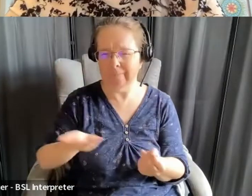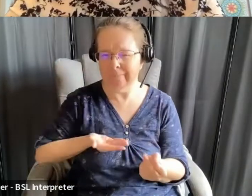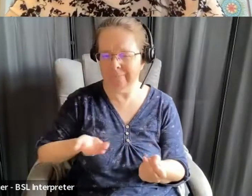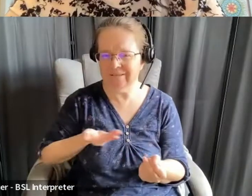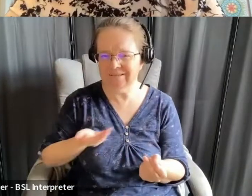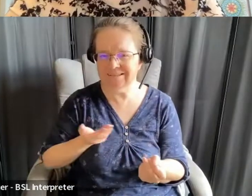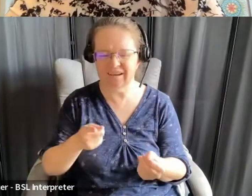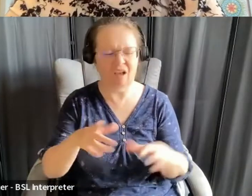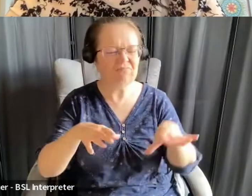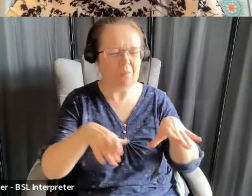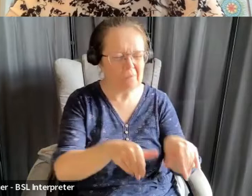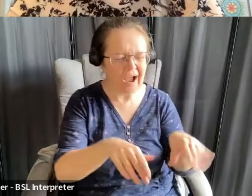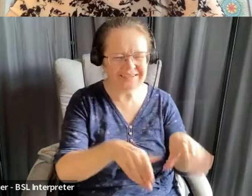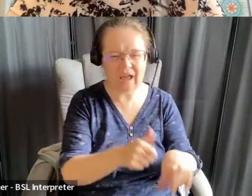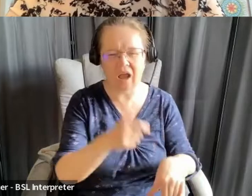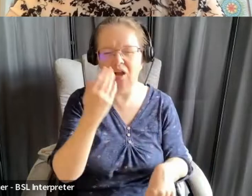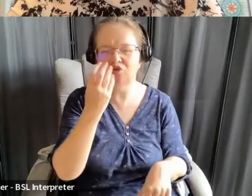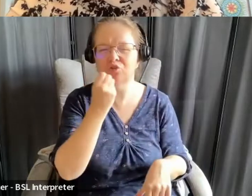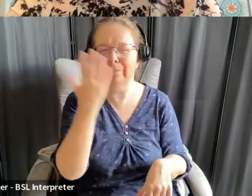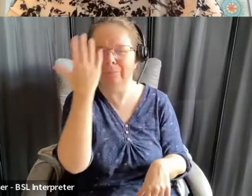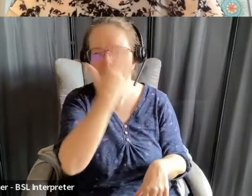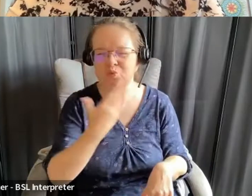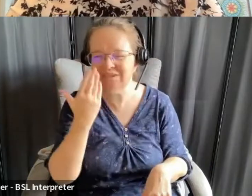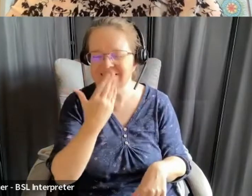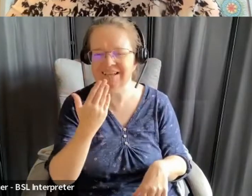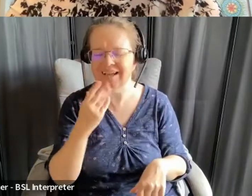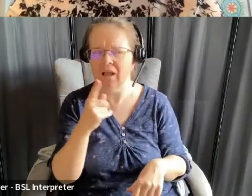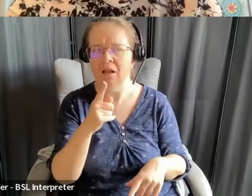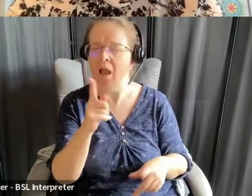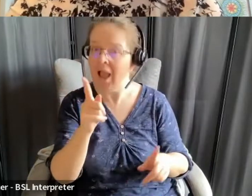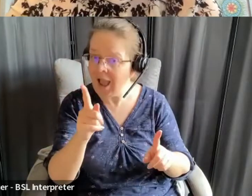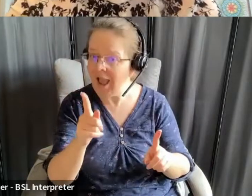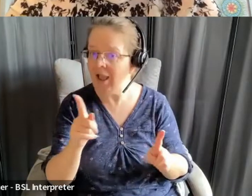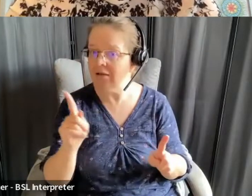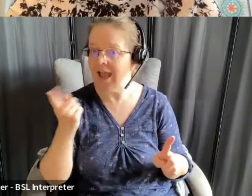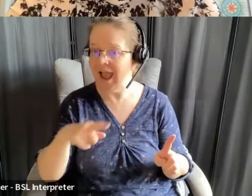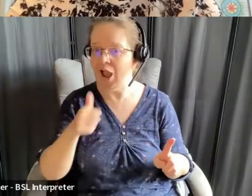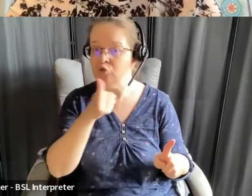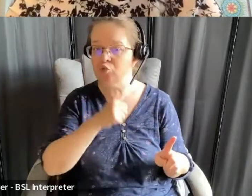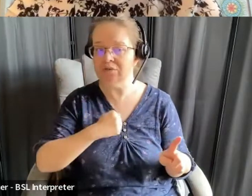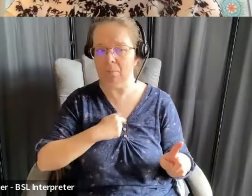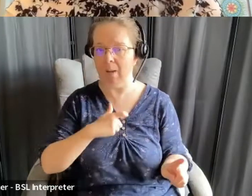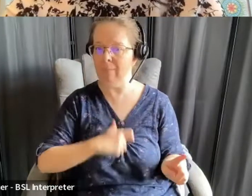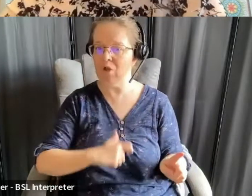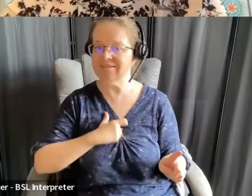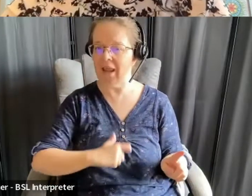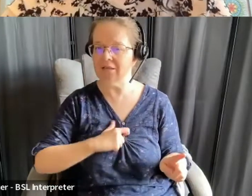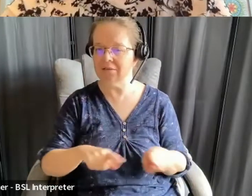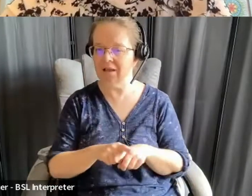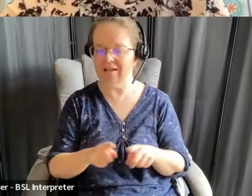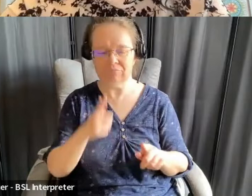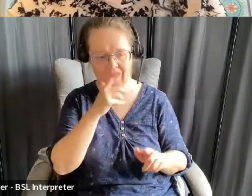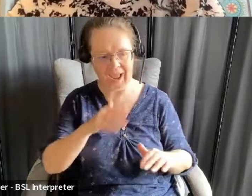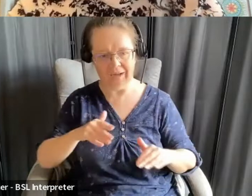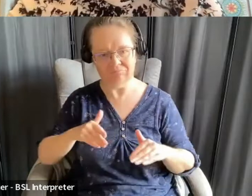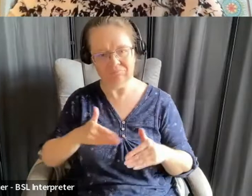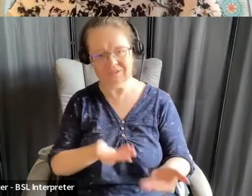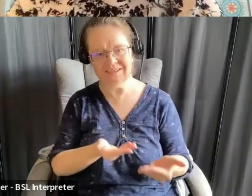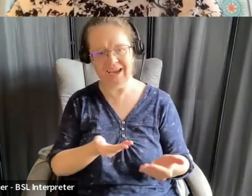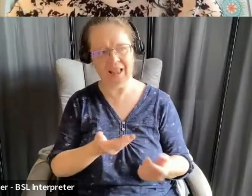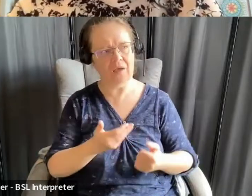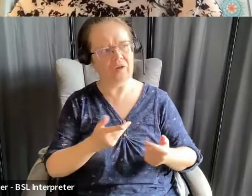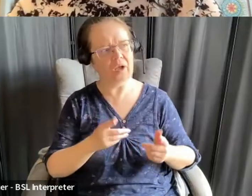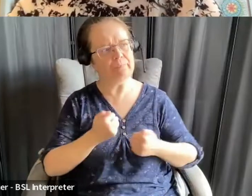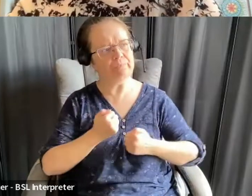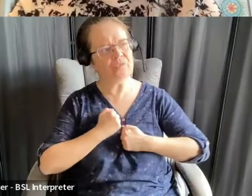the massage and the beauty, that kind of thing, but actually let's turn it around and use my personality and deliver